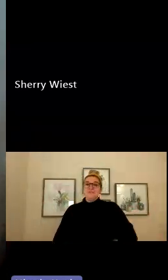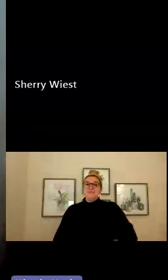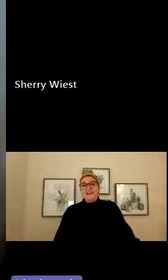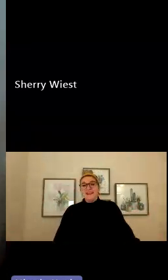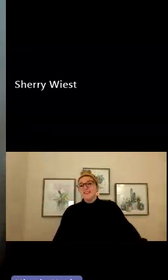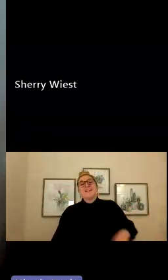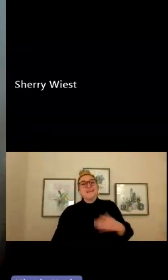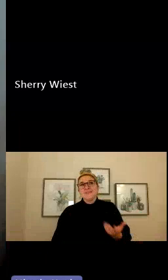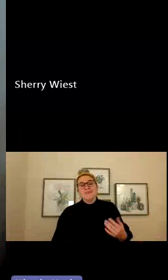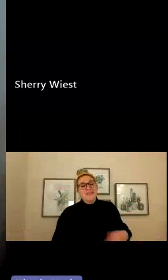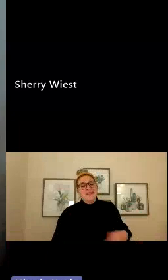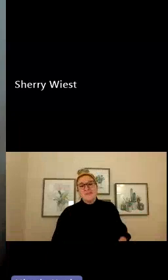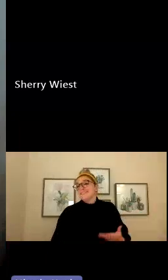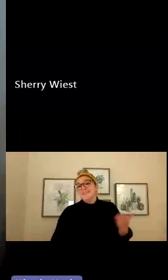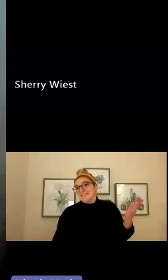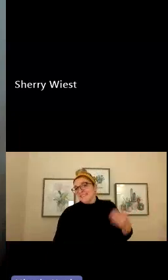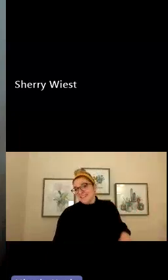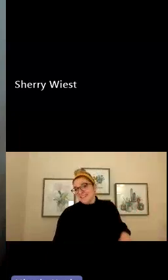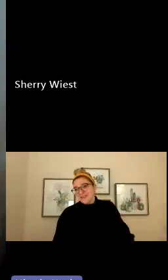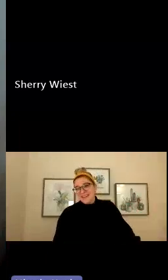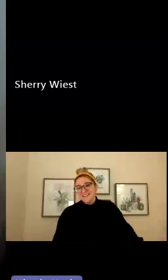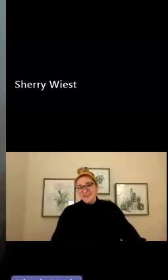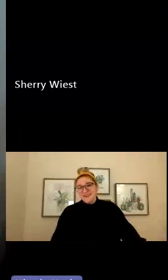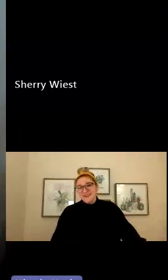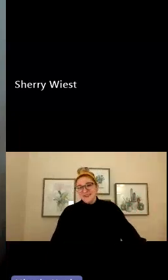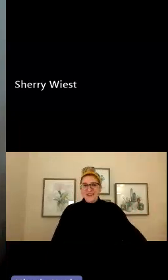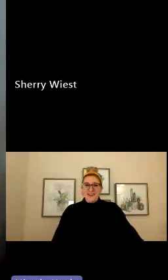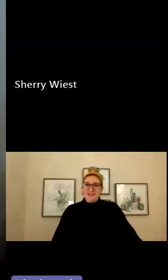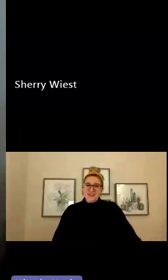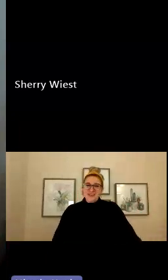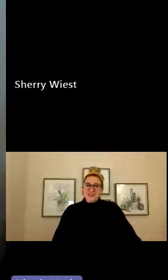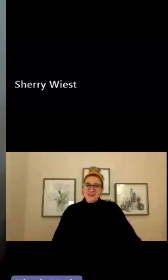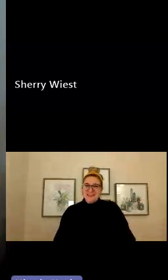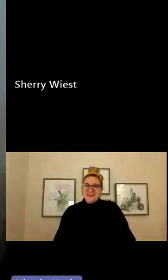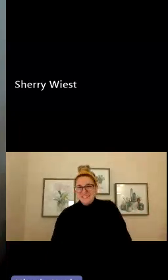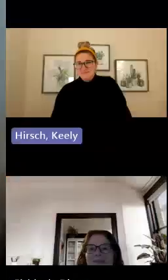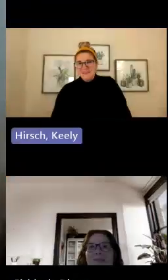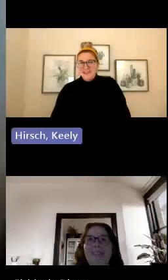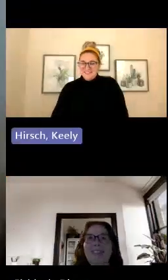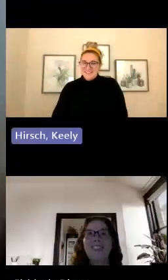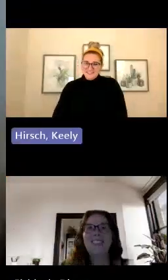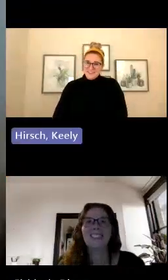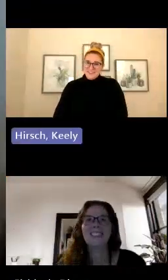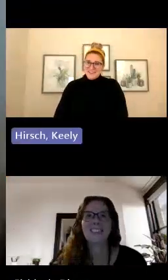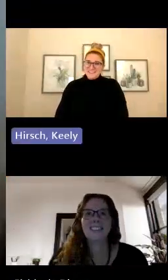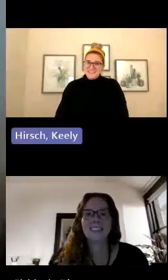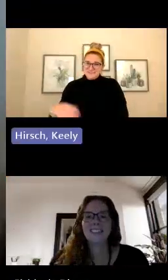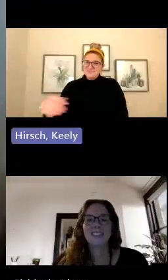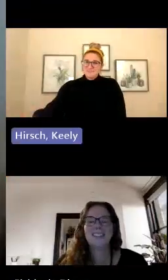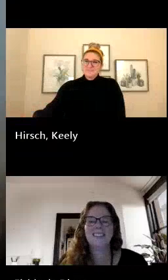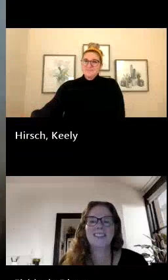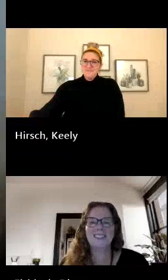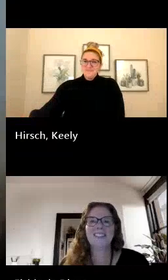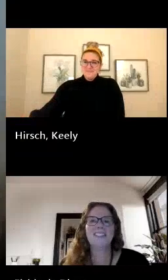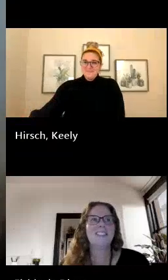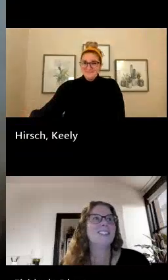up. I just diagnosed someone that was 70 the other day. So I'm also happy to answer questions about that if you're curious.